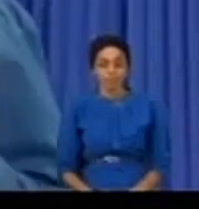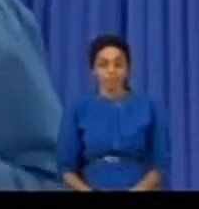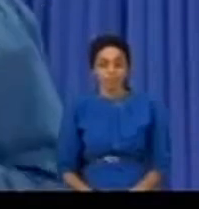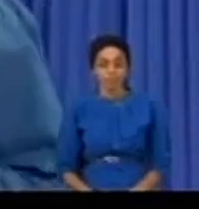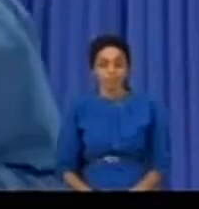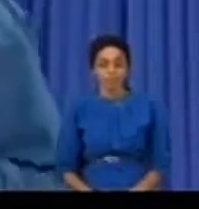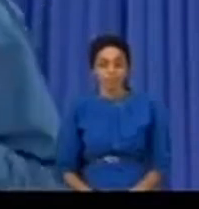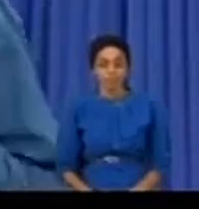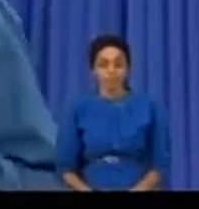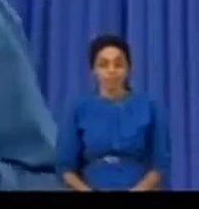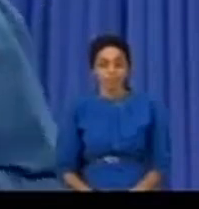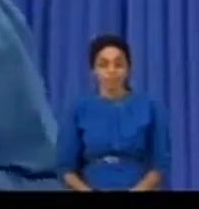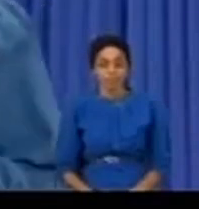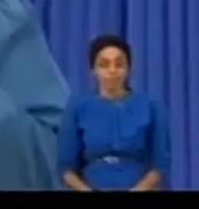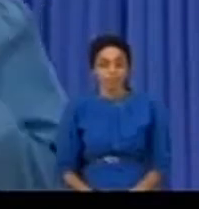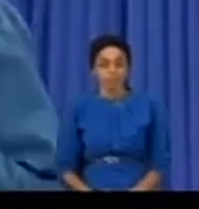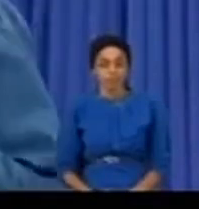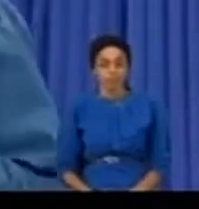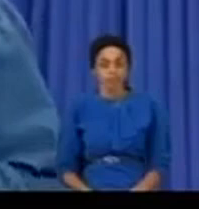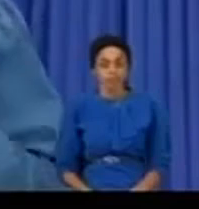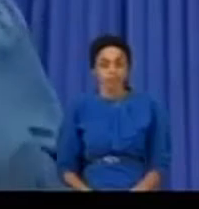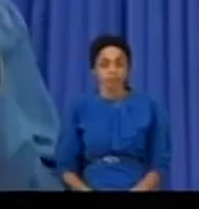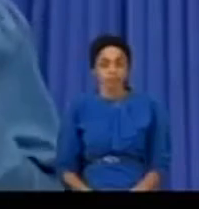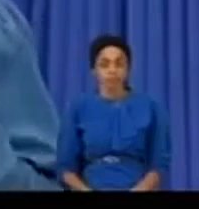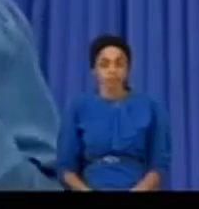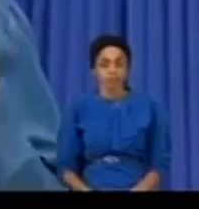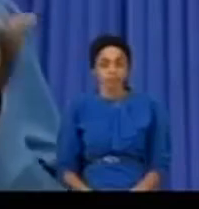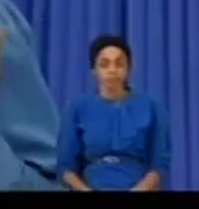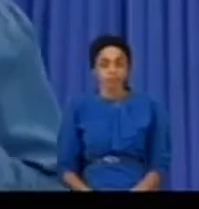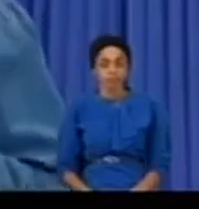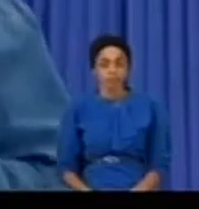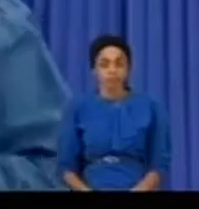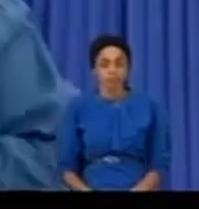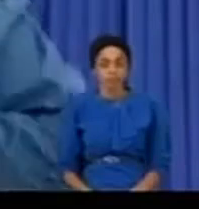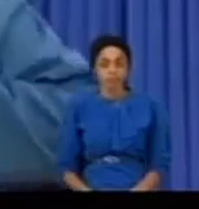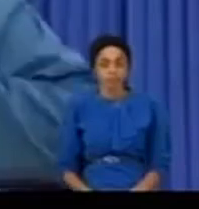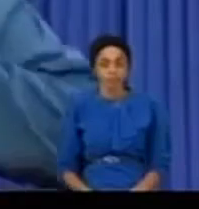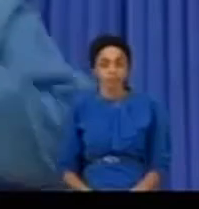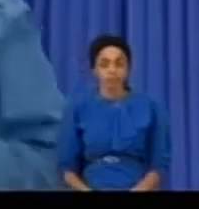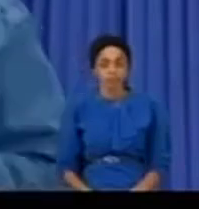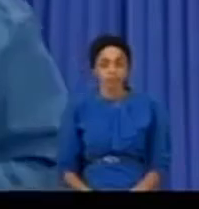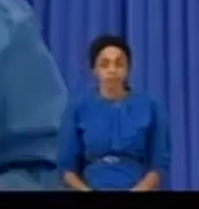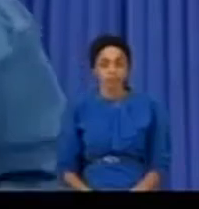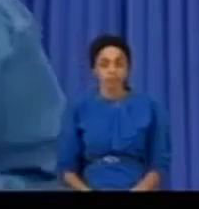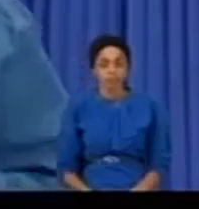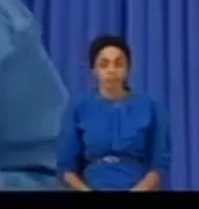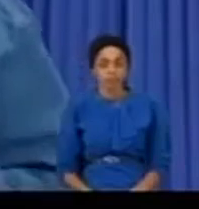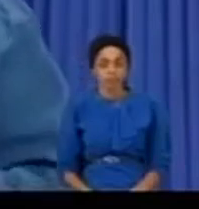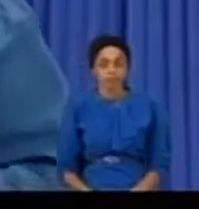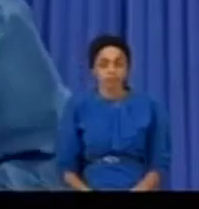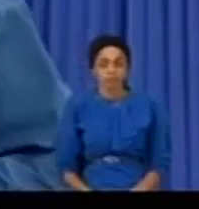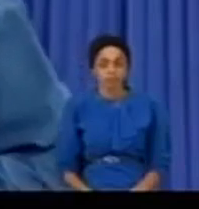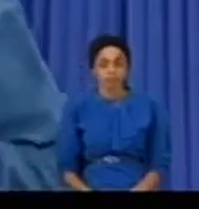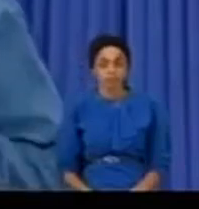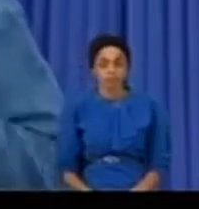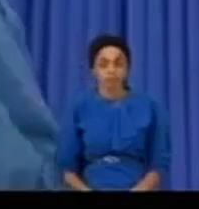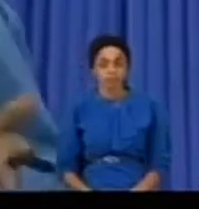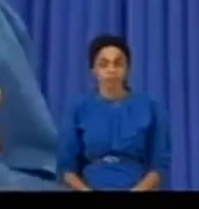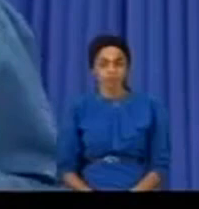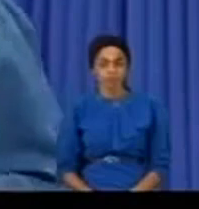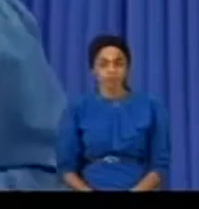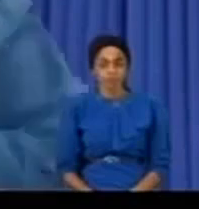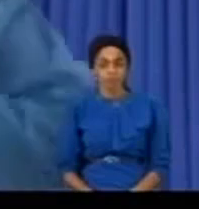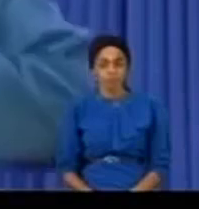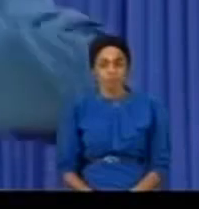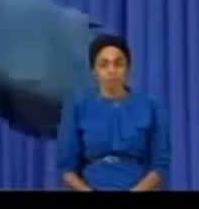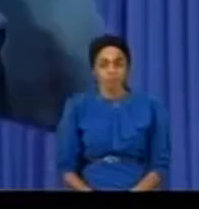2020 ni mo tin ba isoro to le poran mo tin ba pade ninu aye mi aya mi adede ga to je pe won ni eje ruru